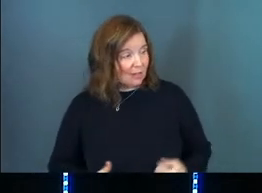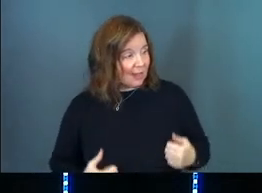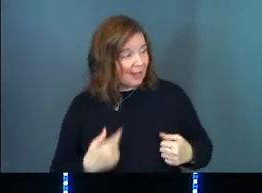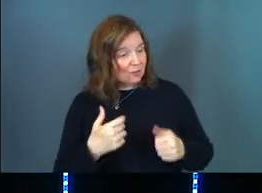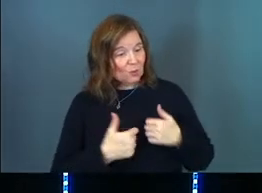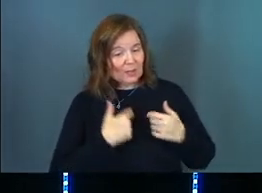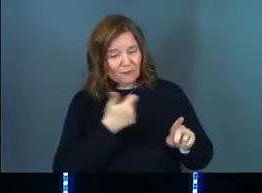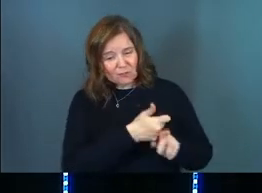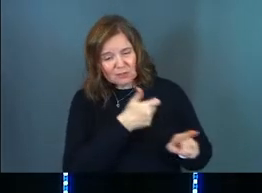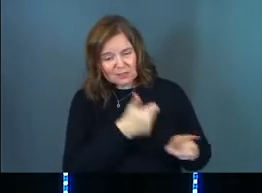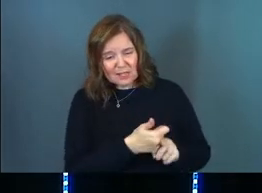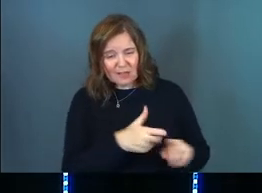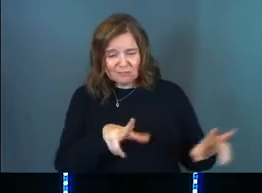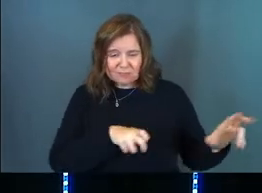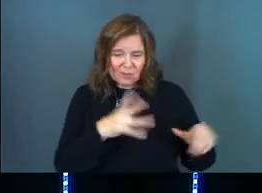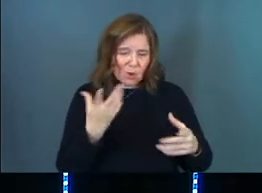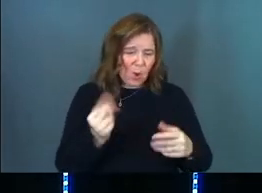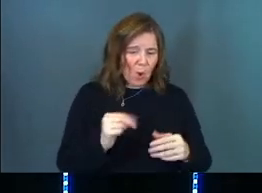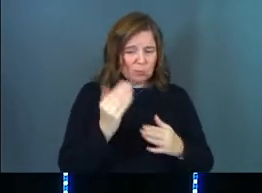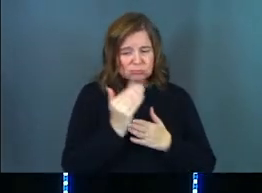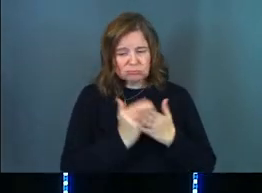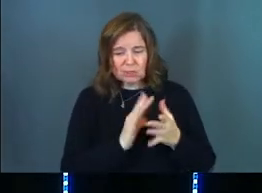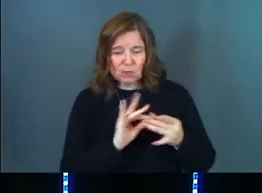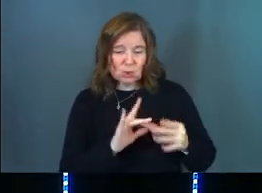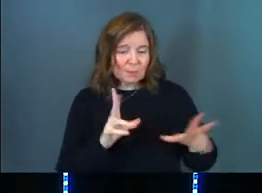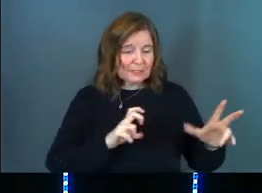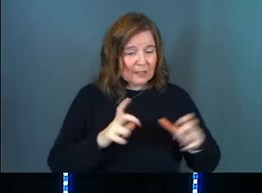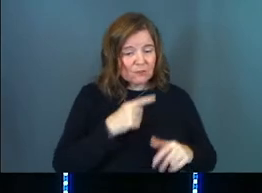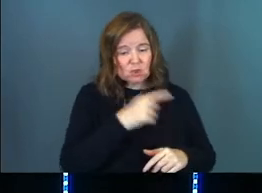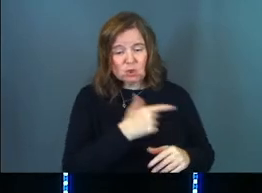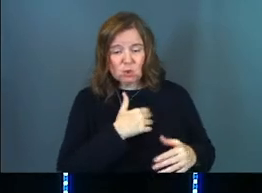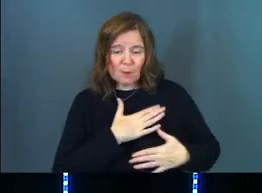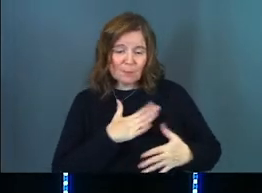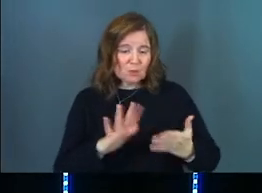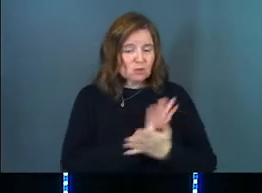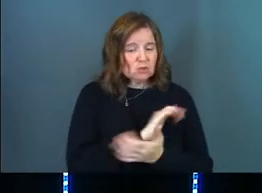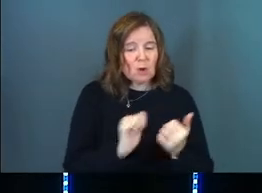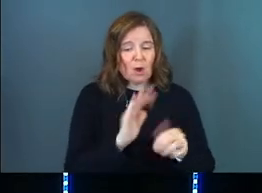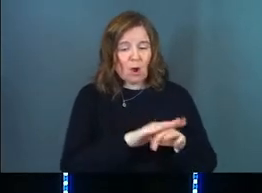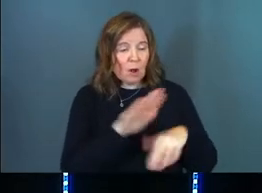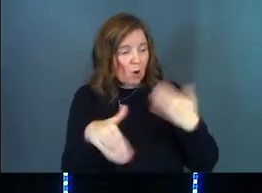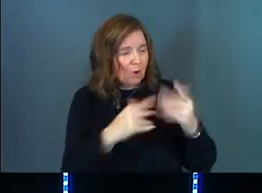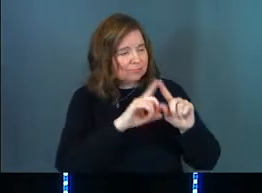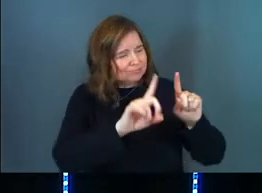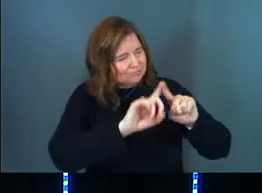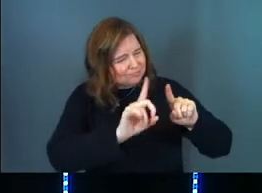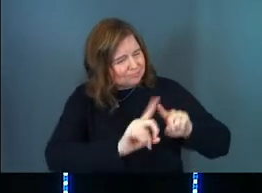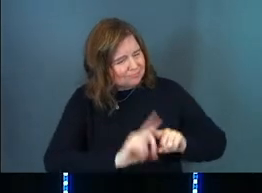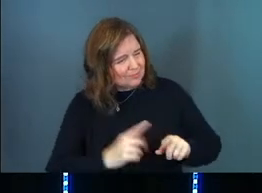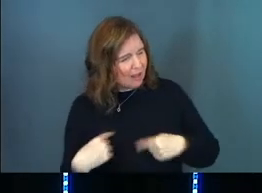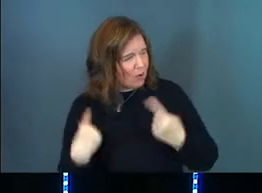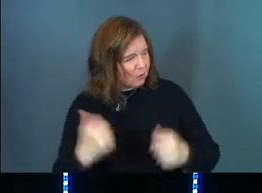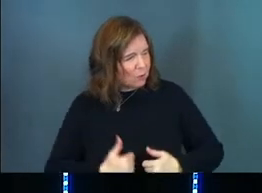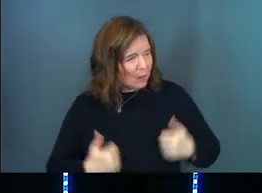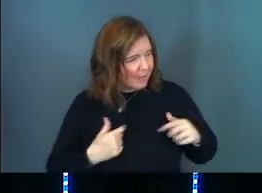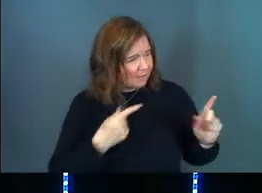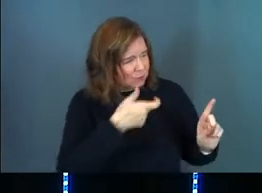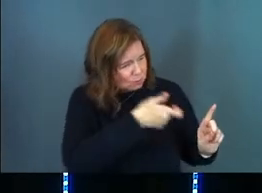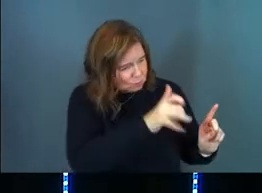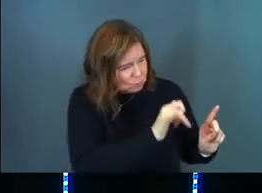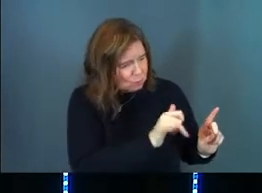and you lived for yourself and for your own agenda, and you've been selfish, and you've breathed destruction onto all kinds of people over your life,